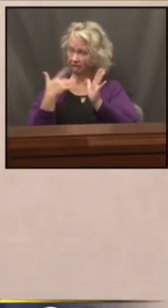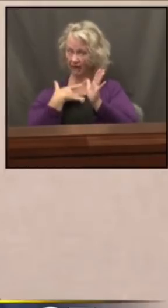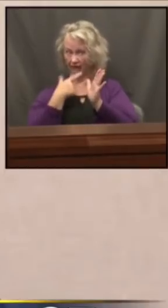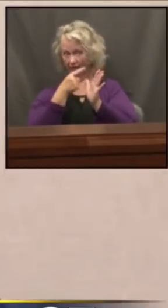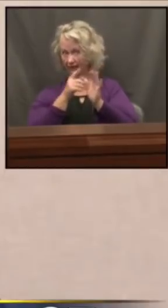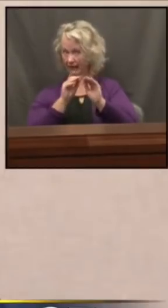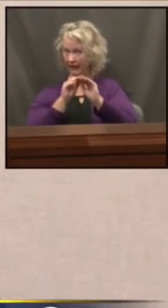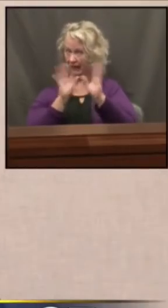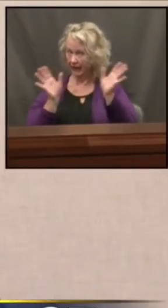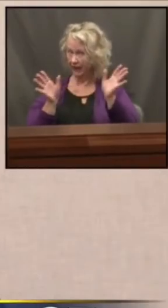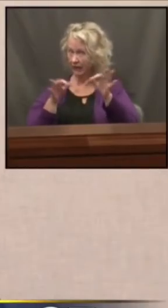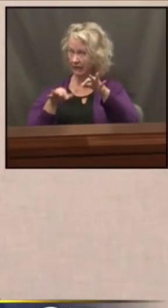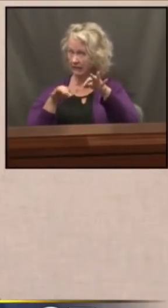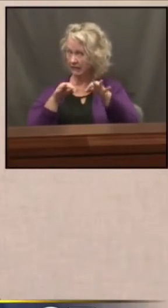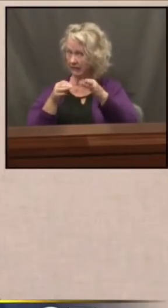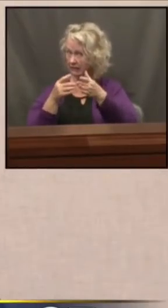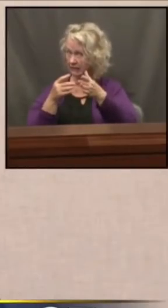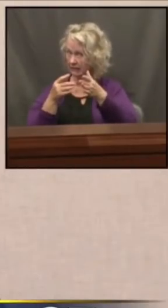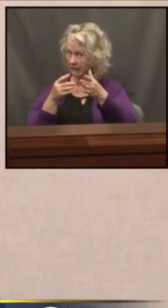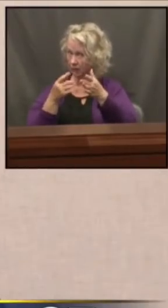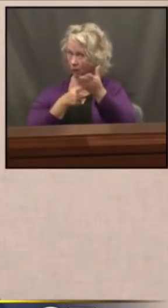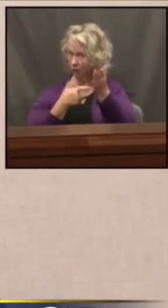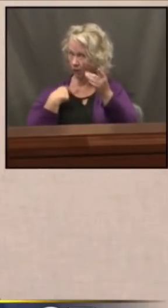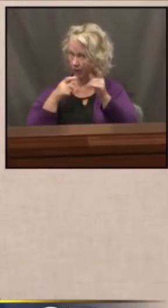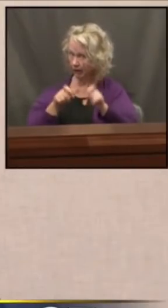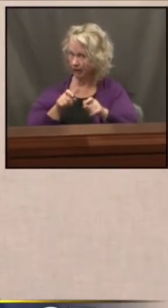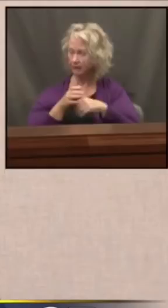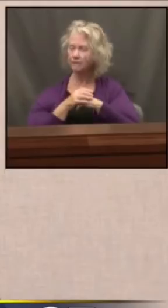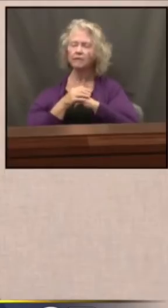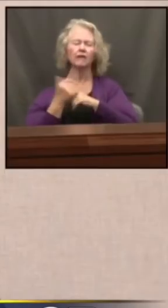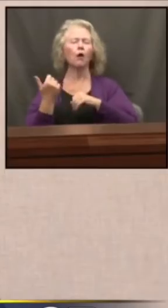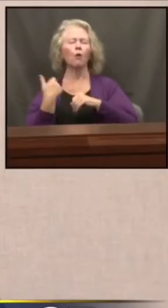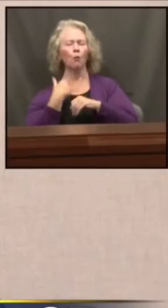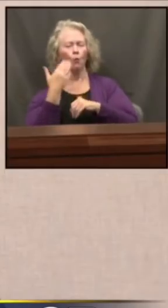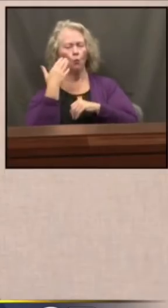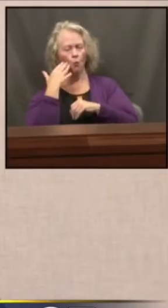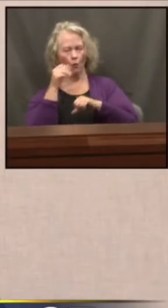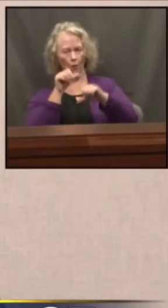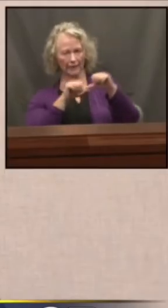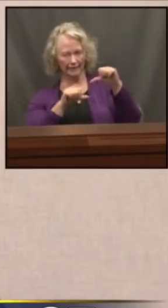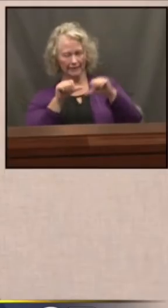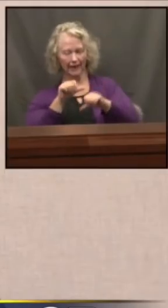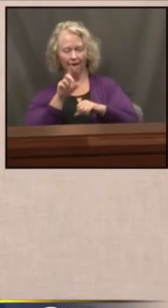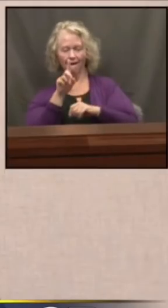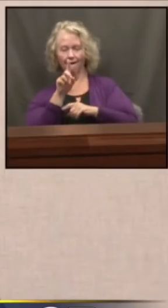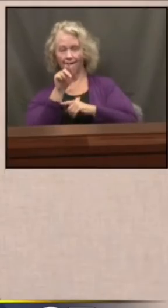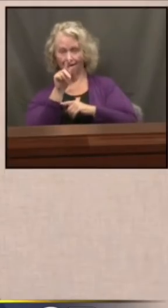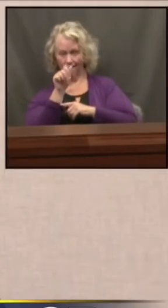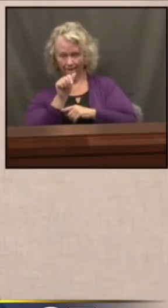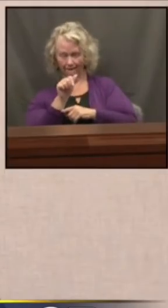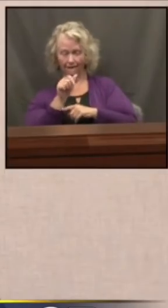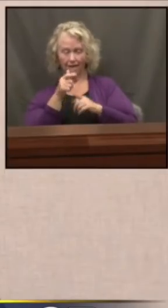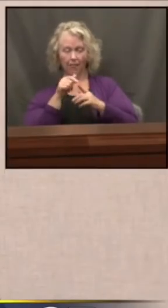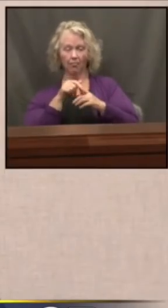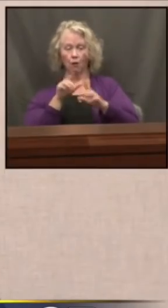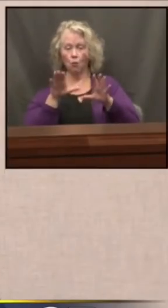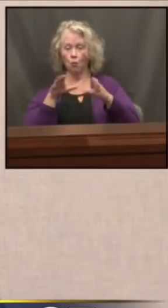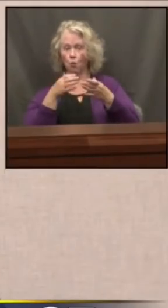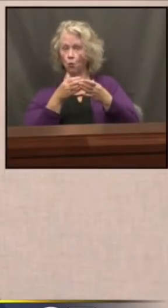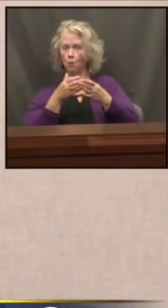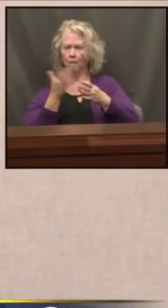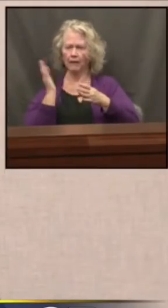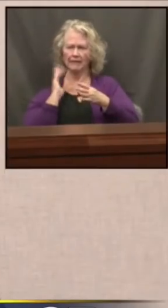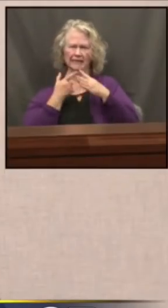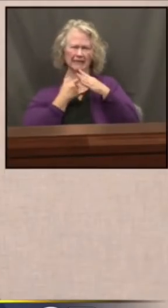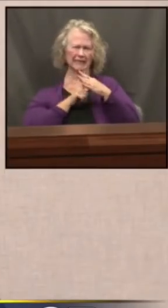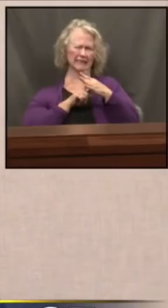feds? We know from the science and the data that the groups from the beginning in this pandemic that have been most